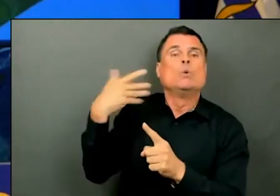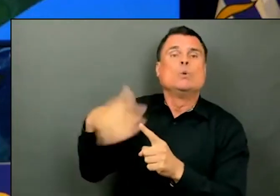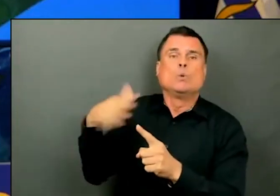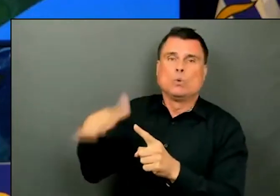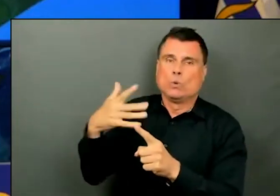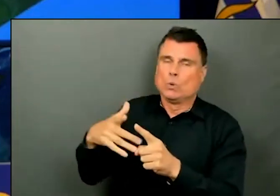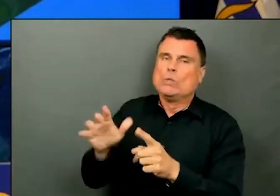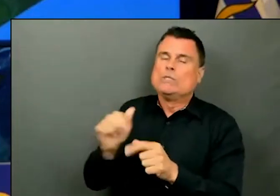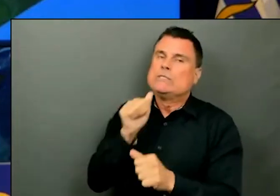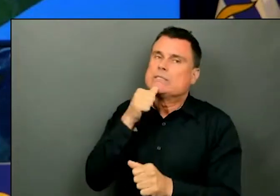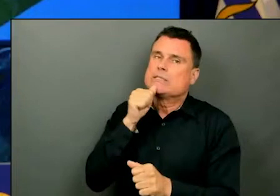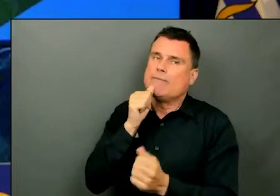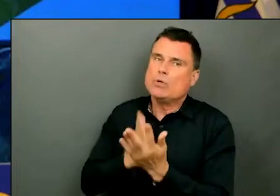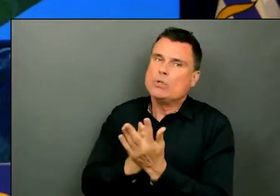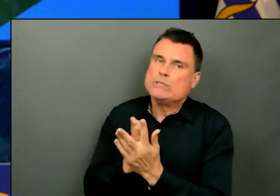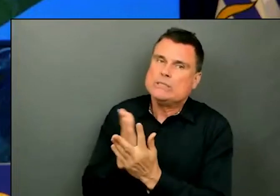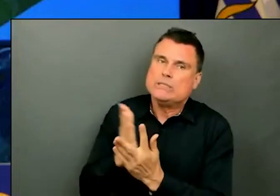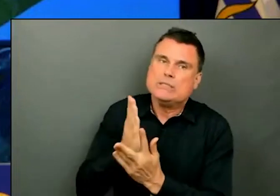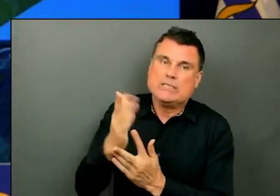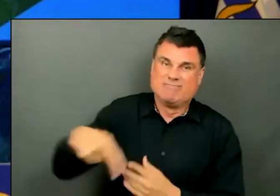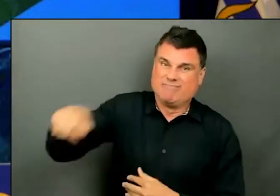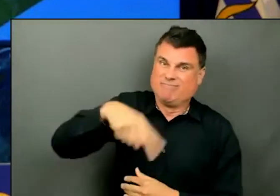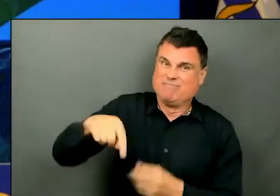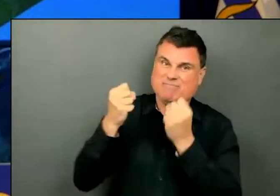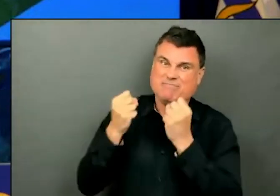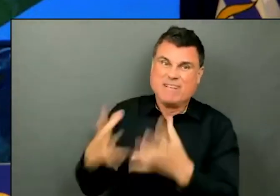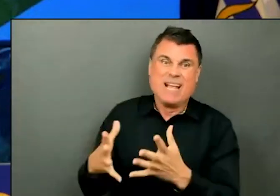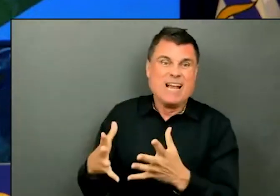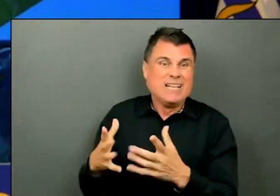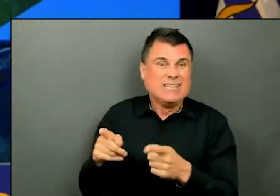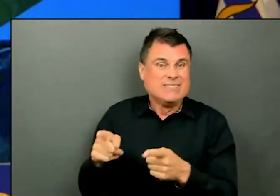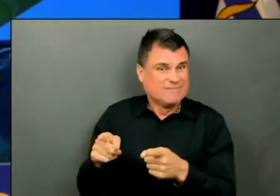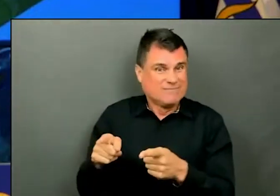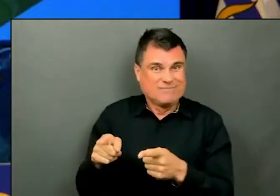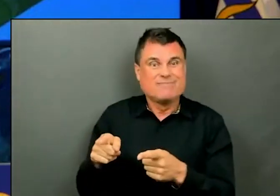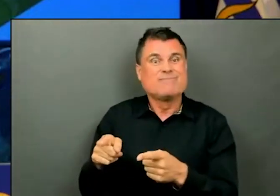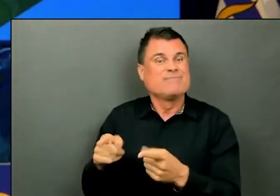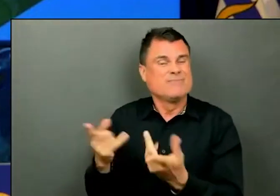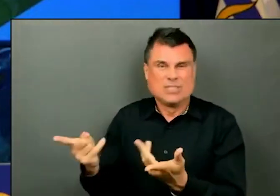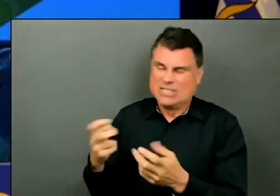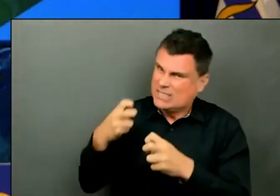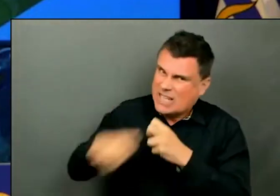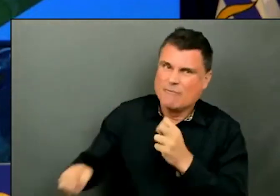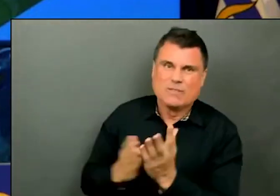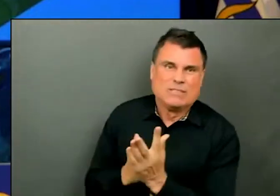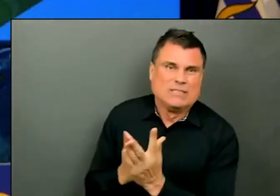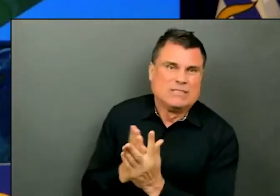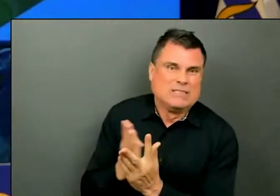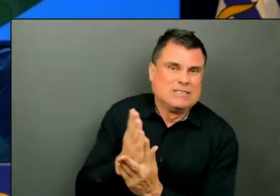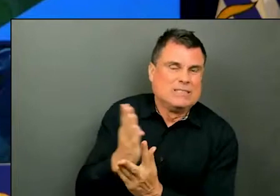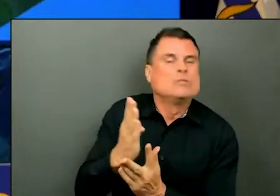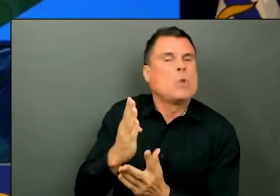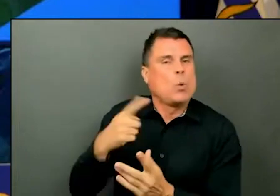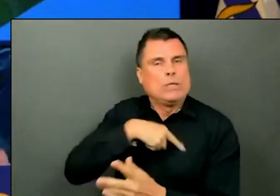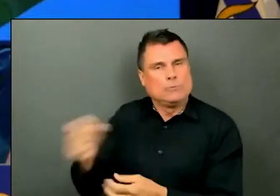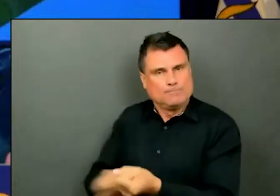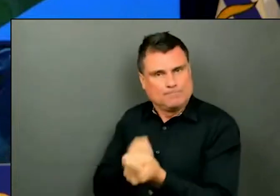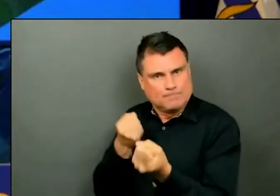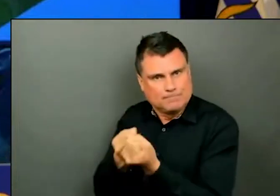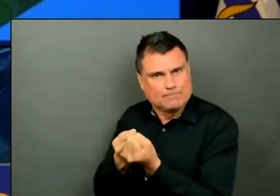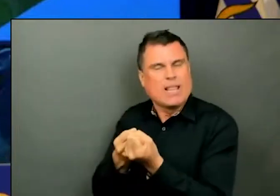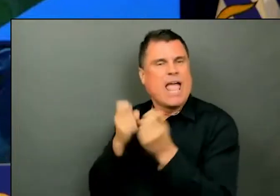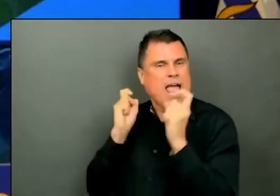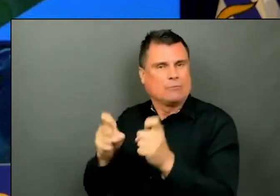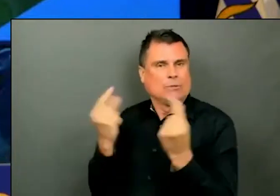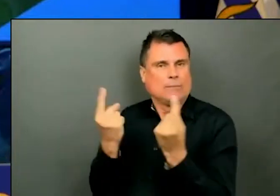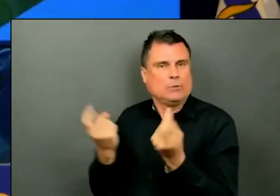tourism attractions, as we all know and love, are struggling, and we need to make sure we're there for them. The effects, of course, are far-reaching, not